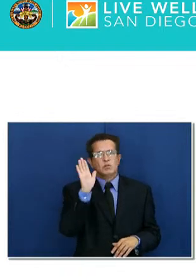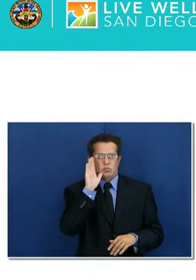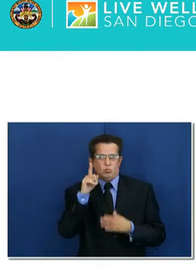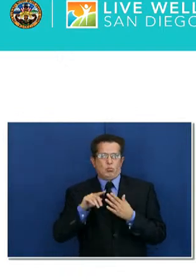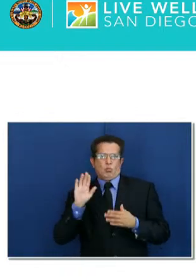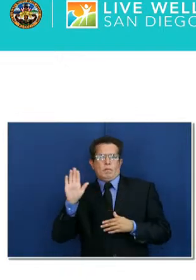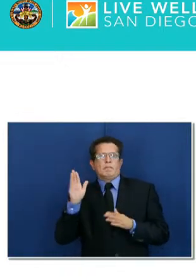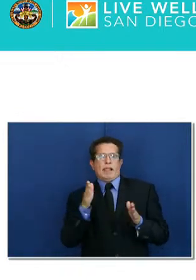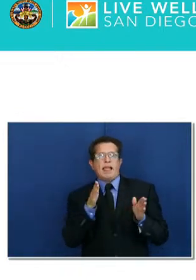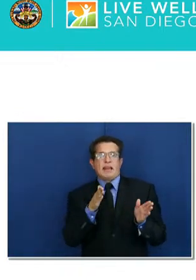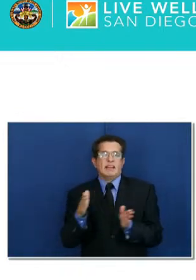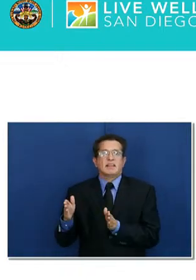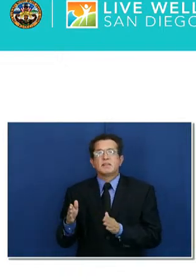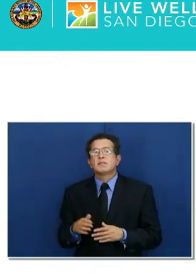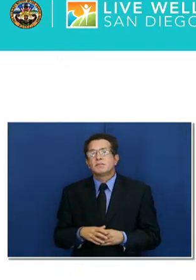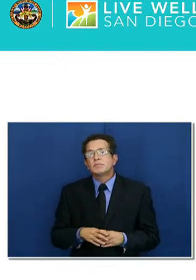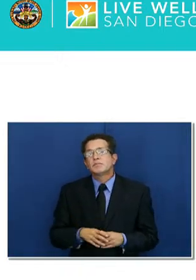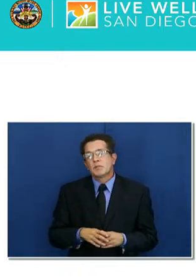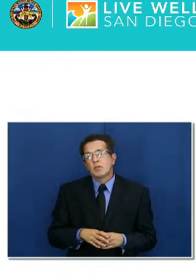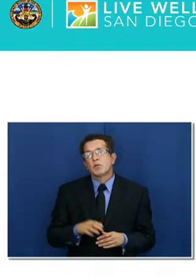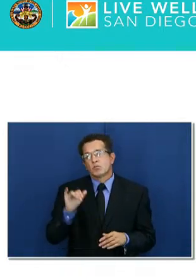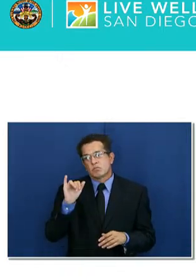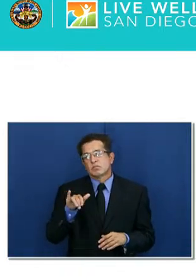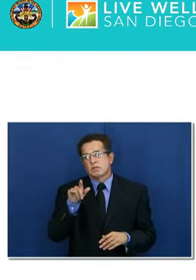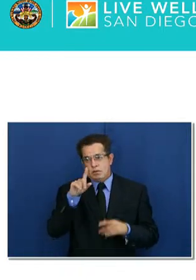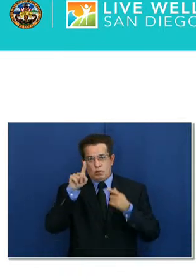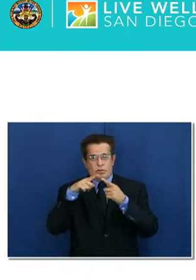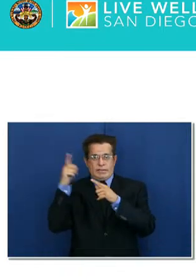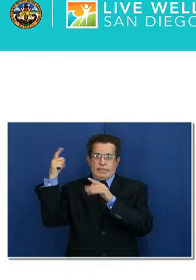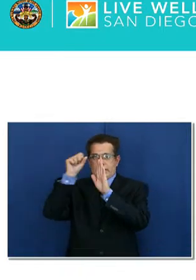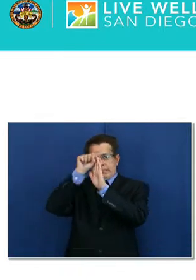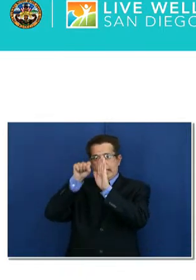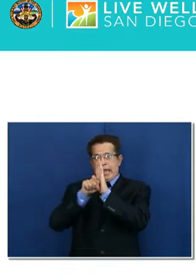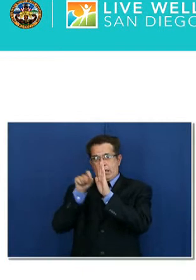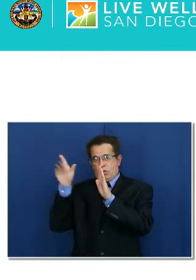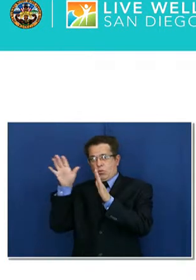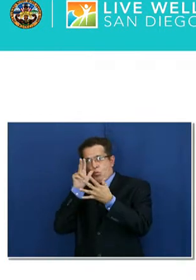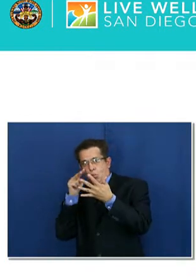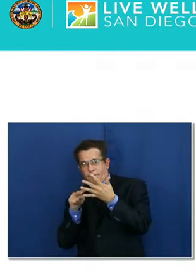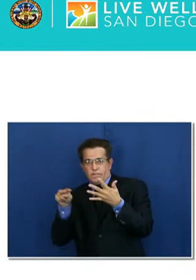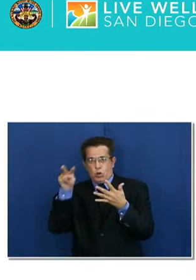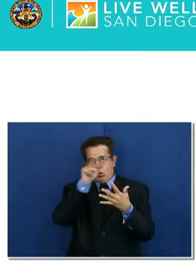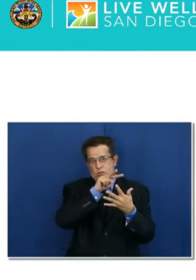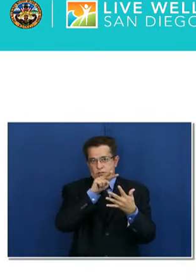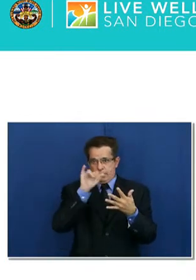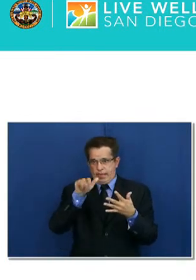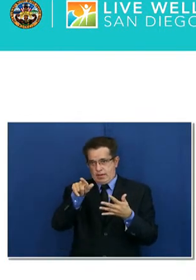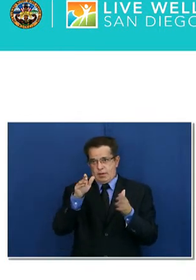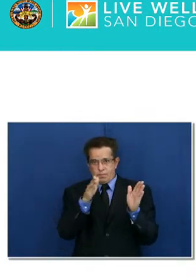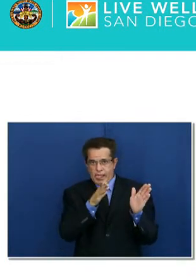categories. And once the state has reviewed the plan,